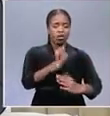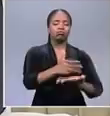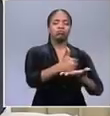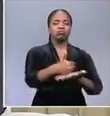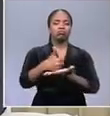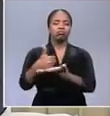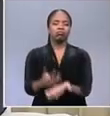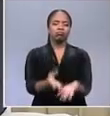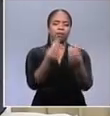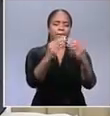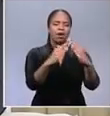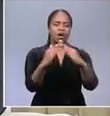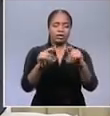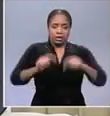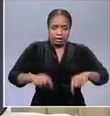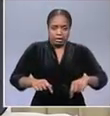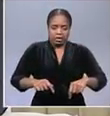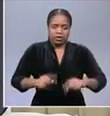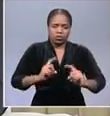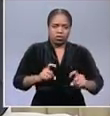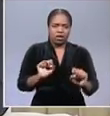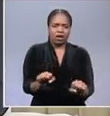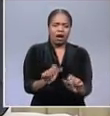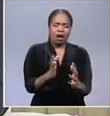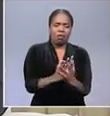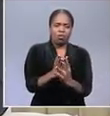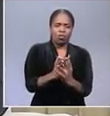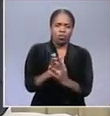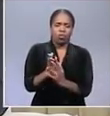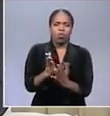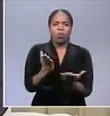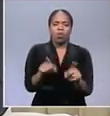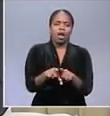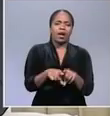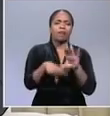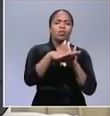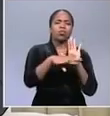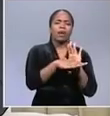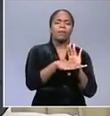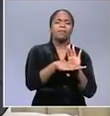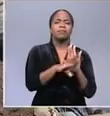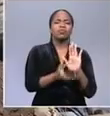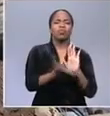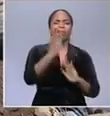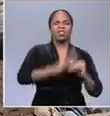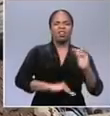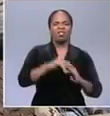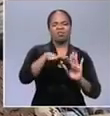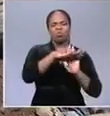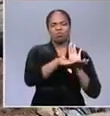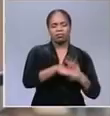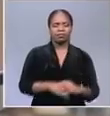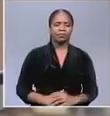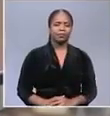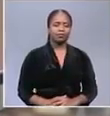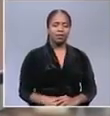get houses immediately through the intervention such as the program of Suguma Sake program. But that's